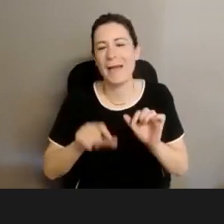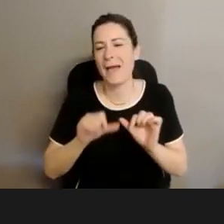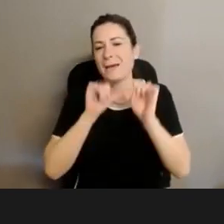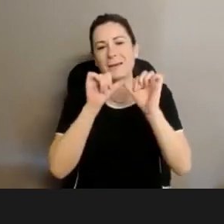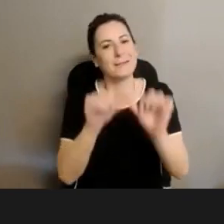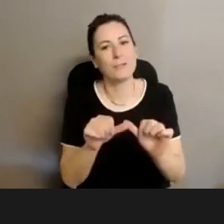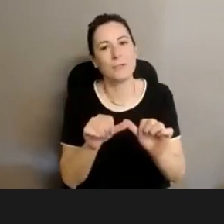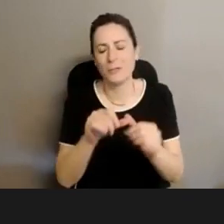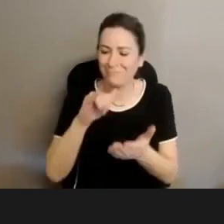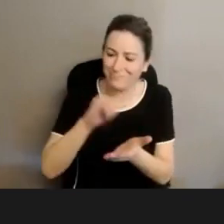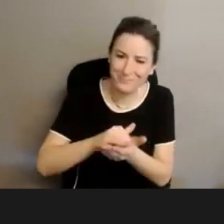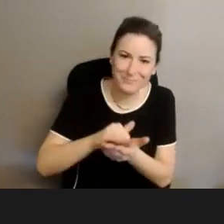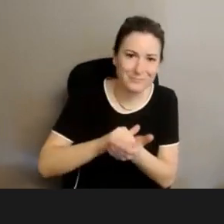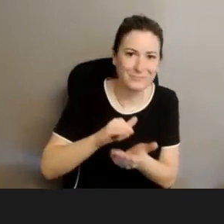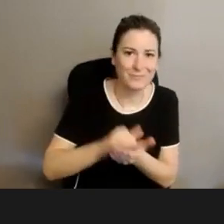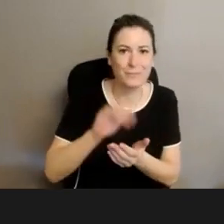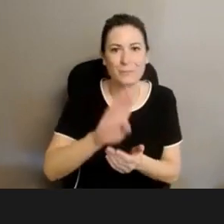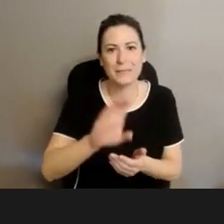amount is